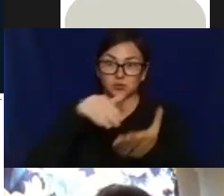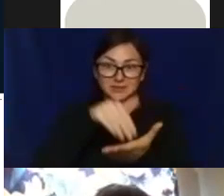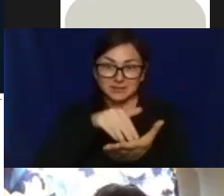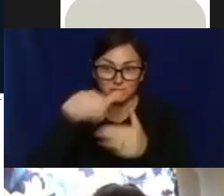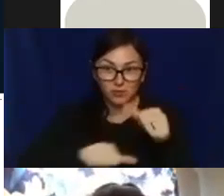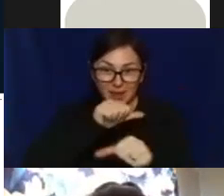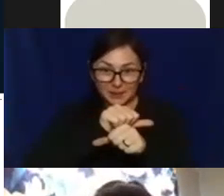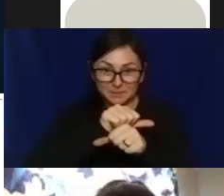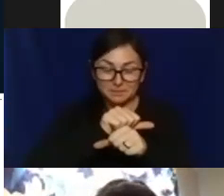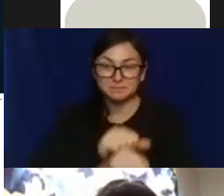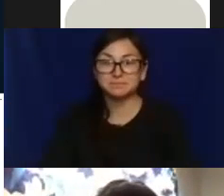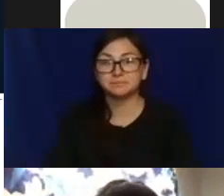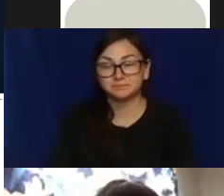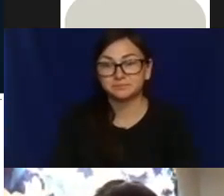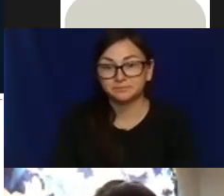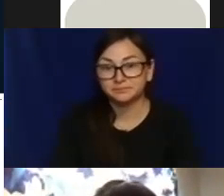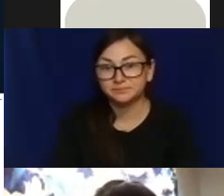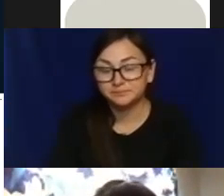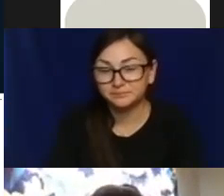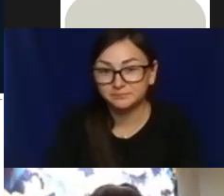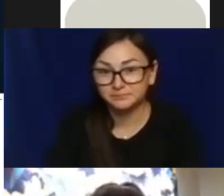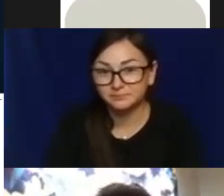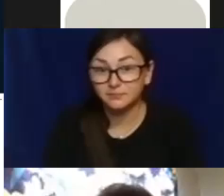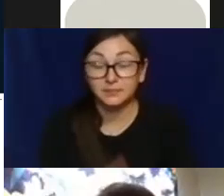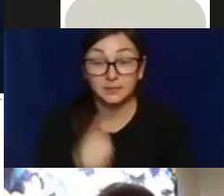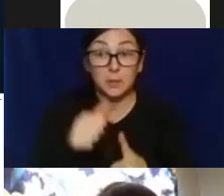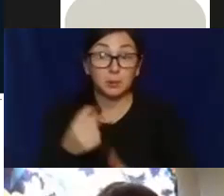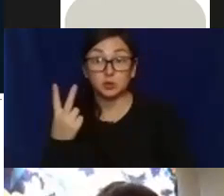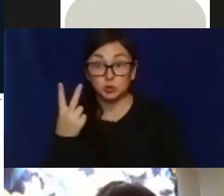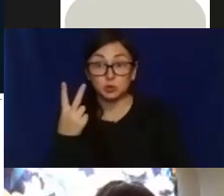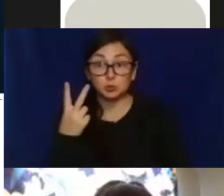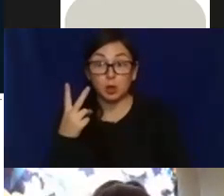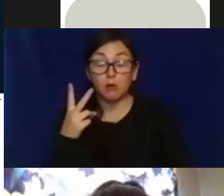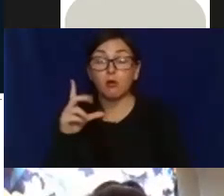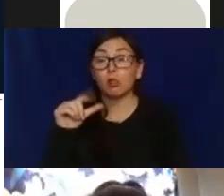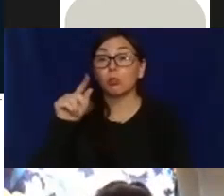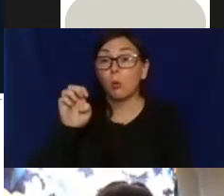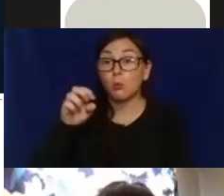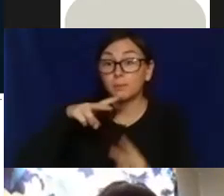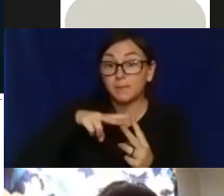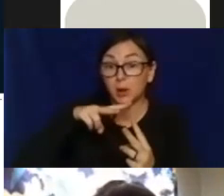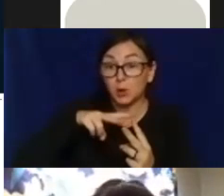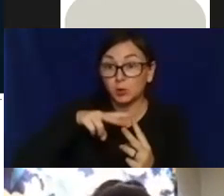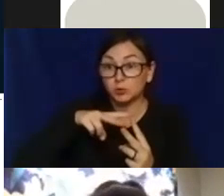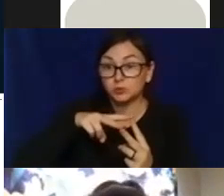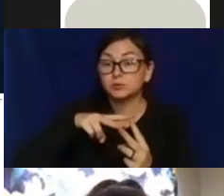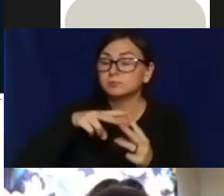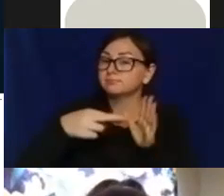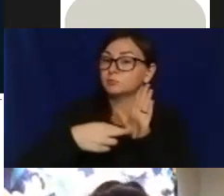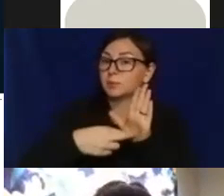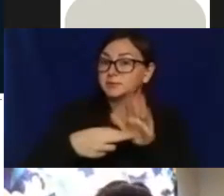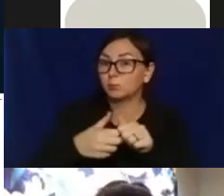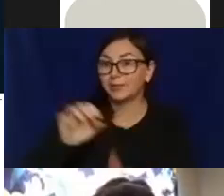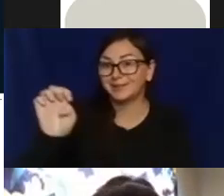the lone pair. We just stated we have 2 lone pair, so we have an E, okay? Subscript